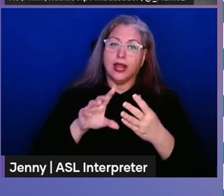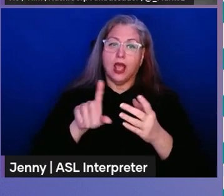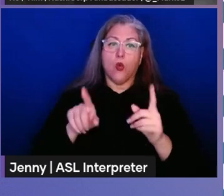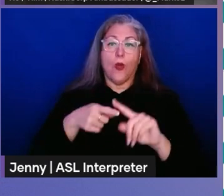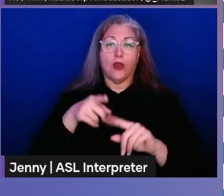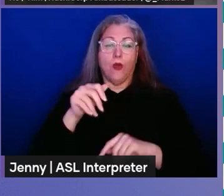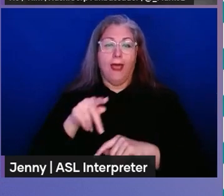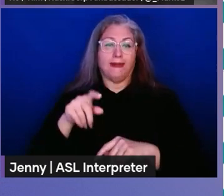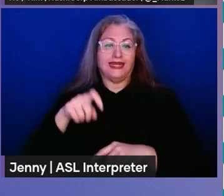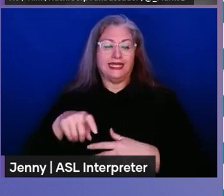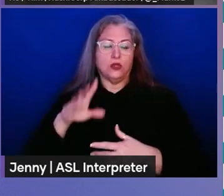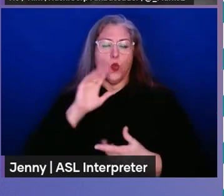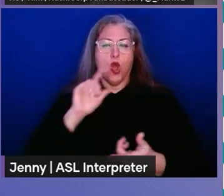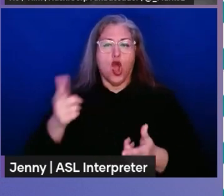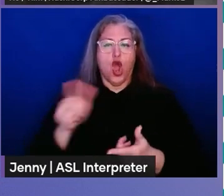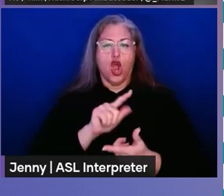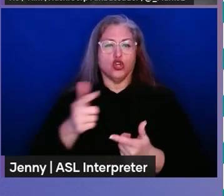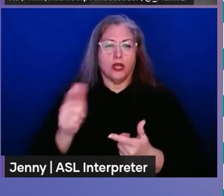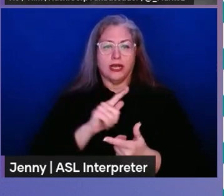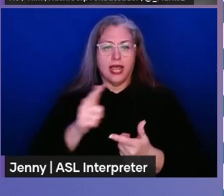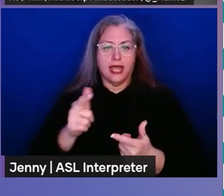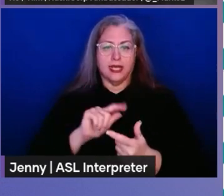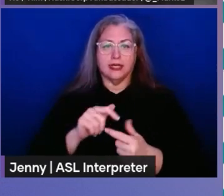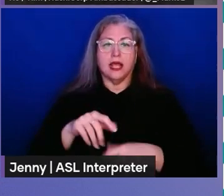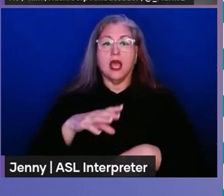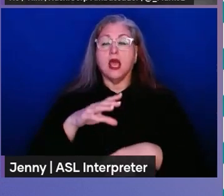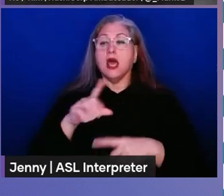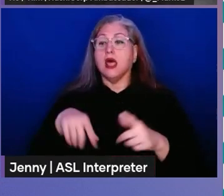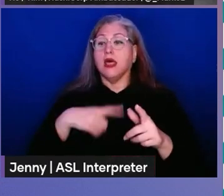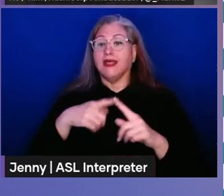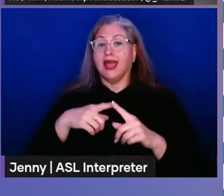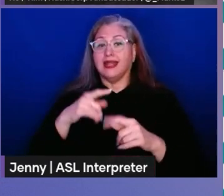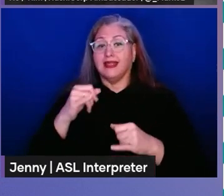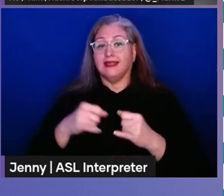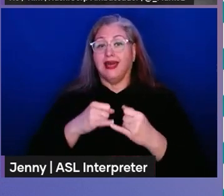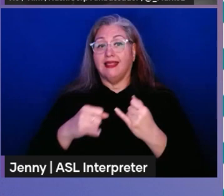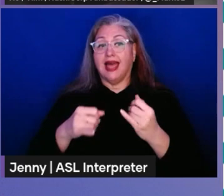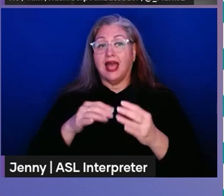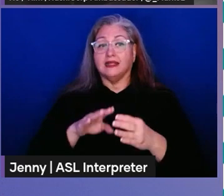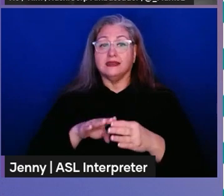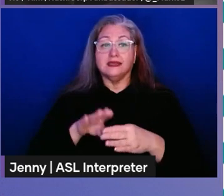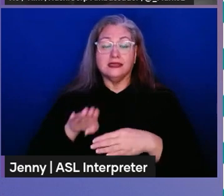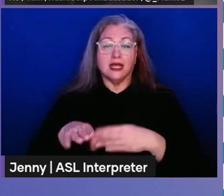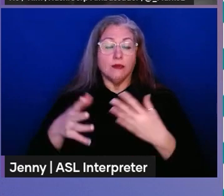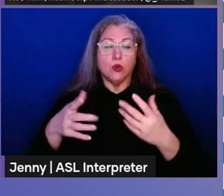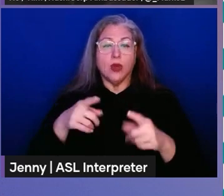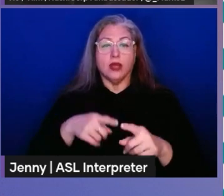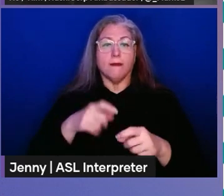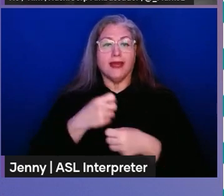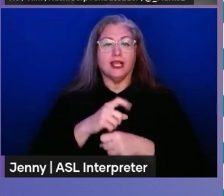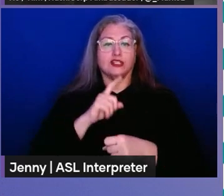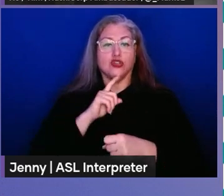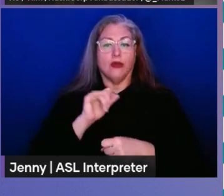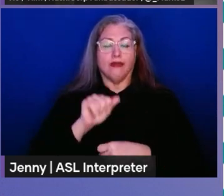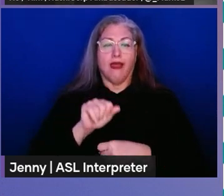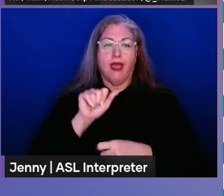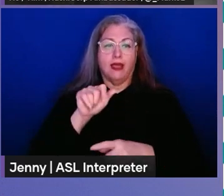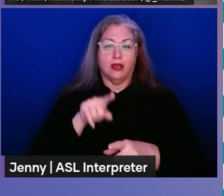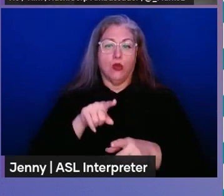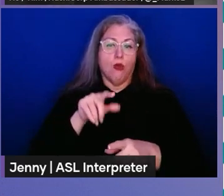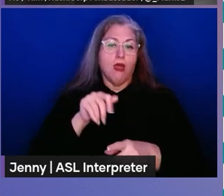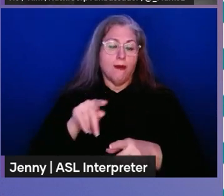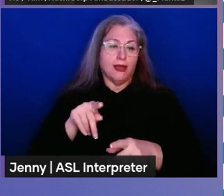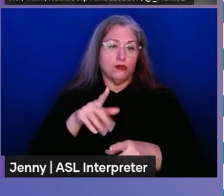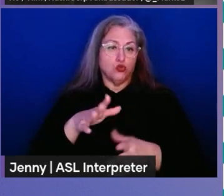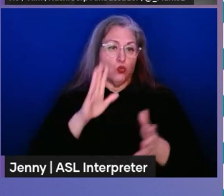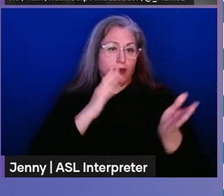kind of automates that bit. And at the last stage, it kind of makes sure that the application that you're delivering